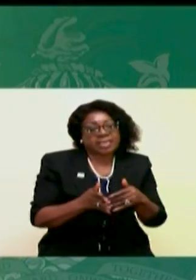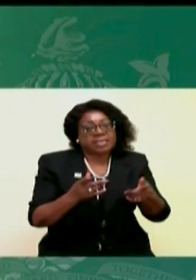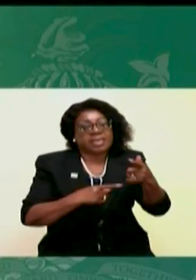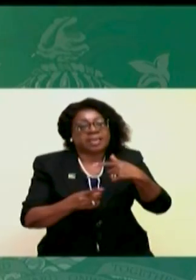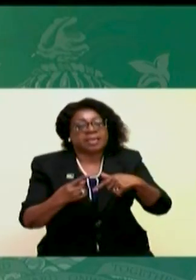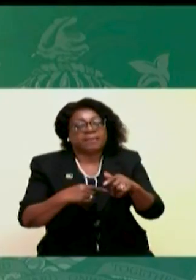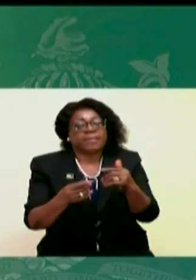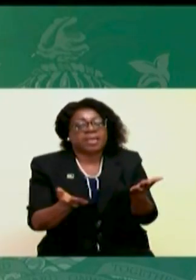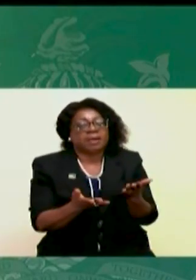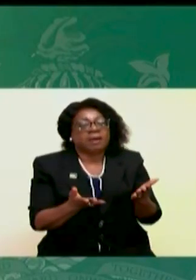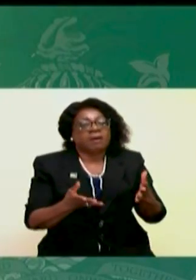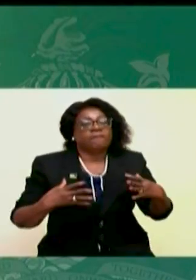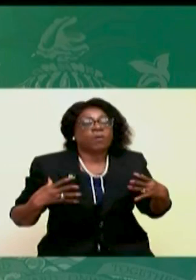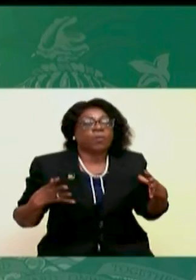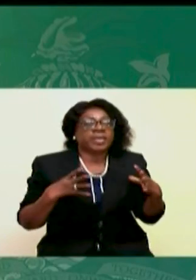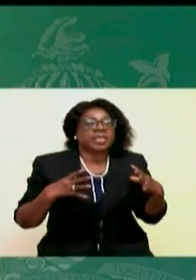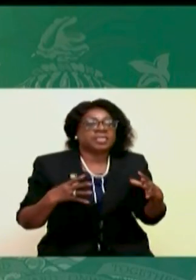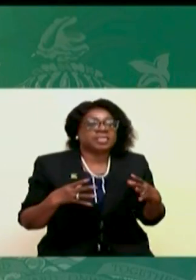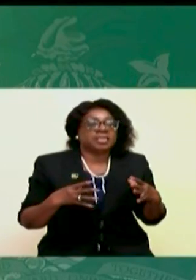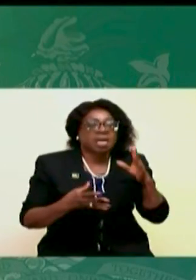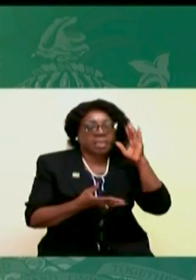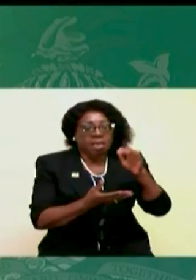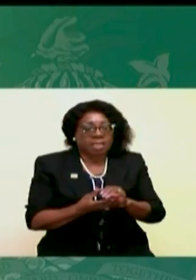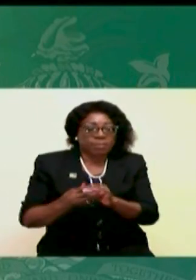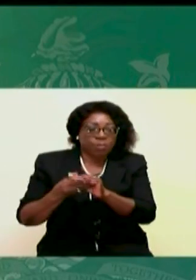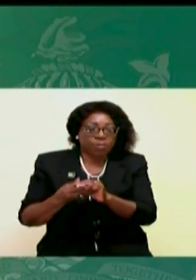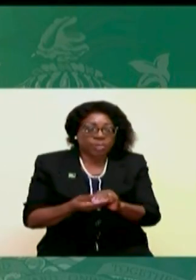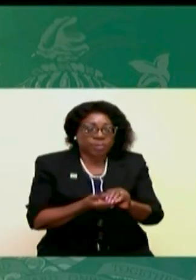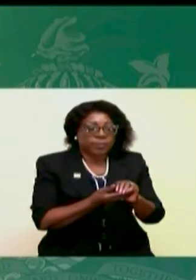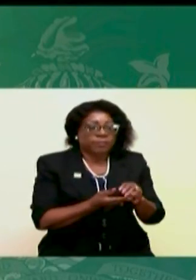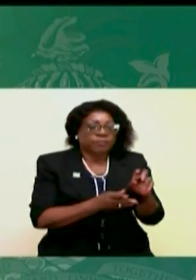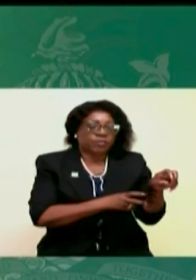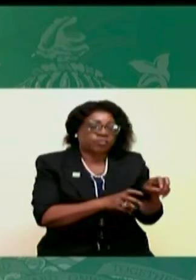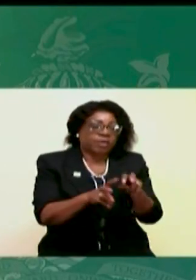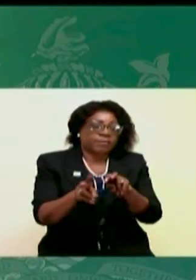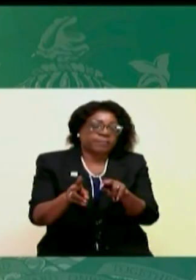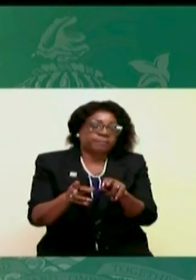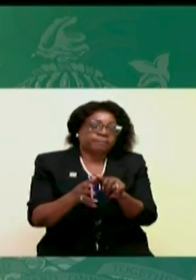honeymooning ranks 1 and 2 in purpose of travel.